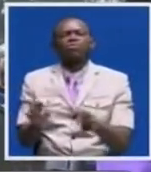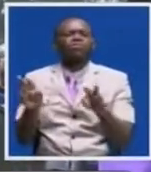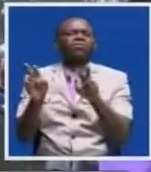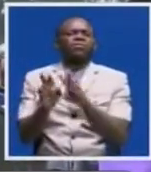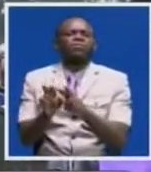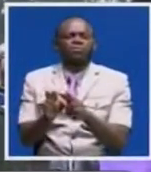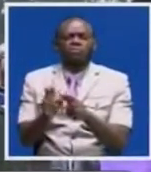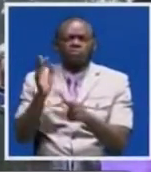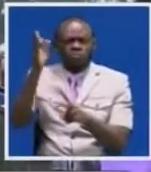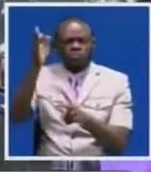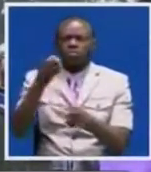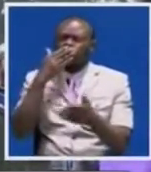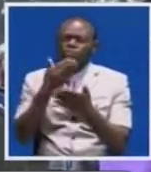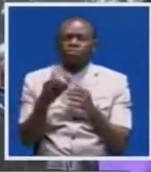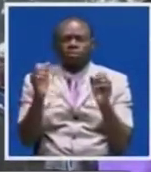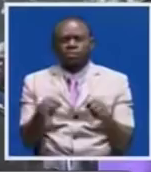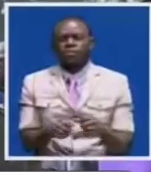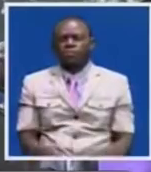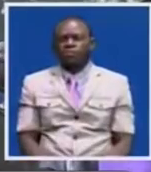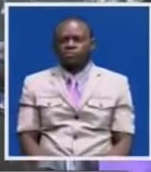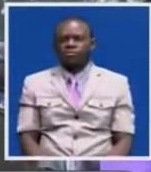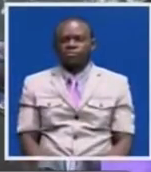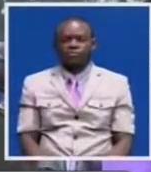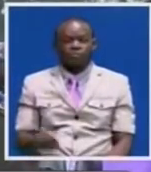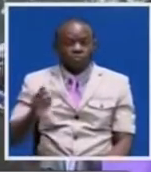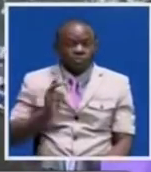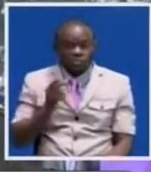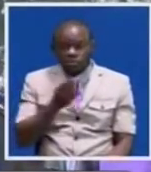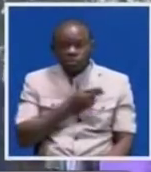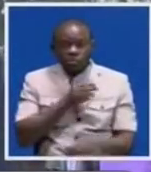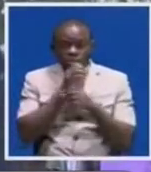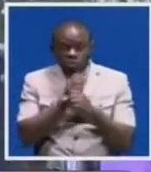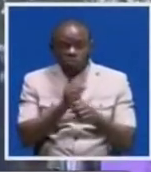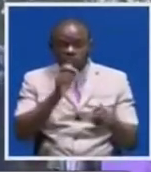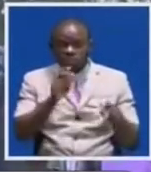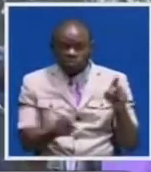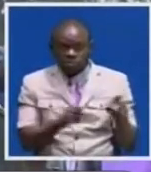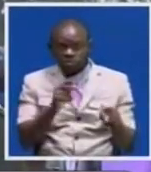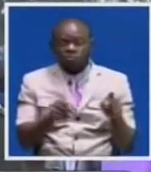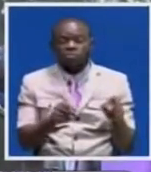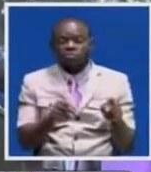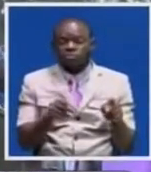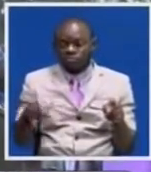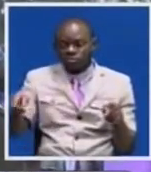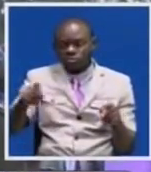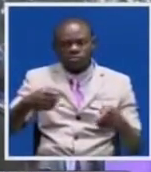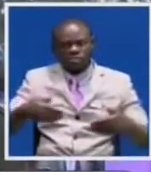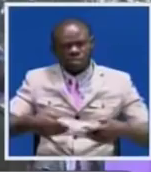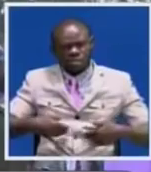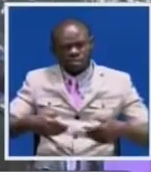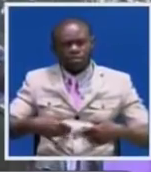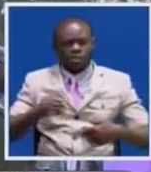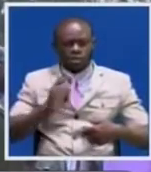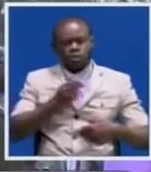sound future. So it is up to us as the elders to be able to begin to re-educate, to inculcate